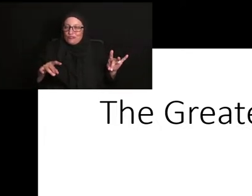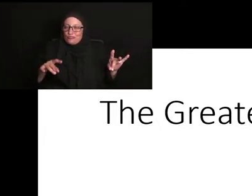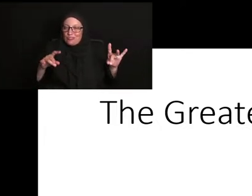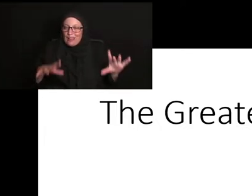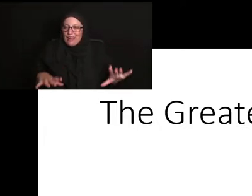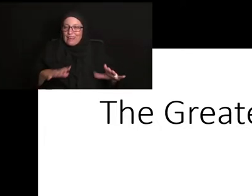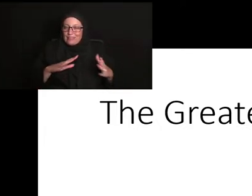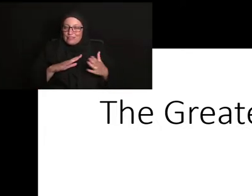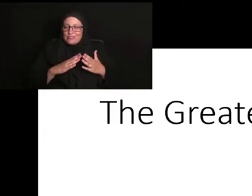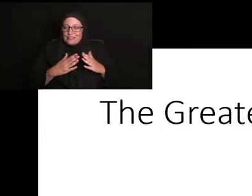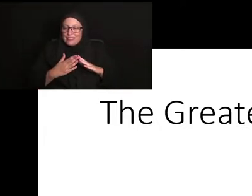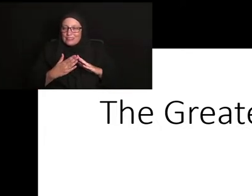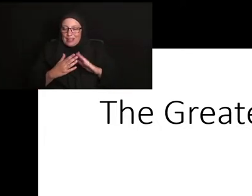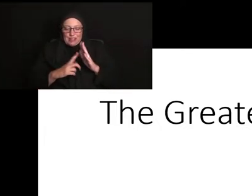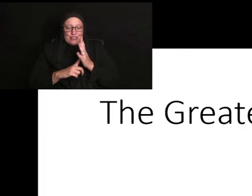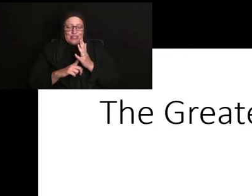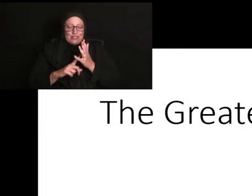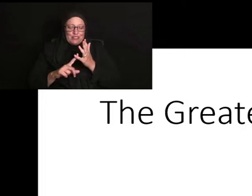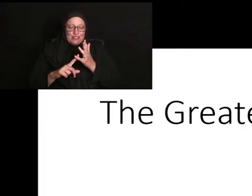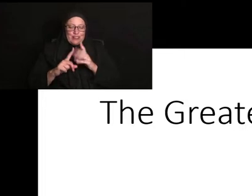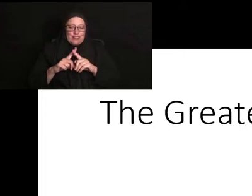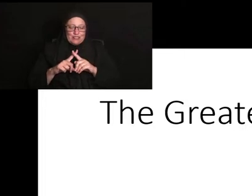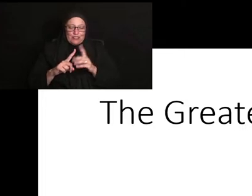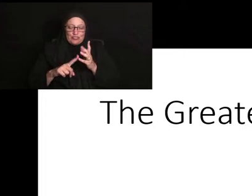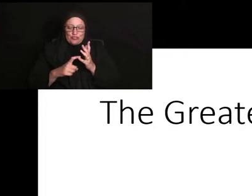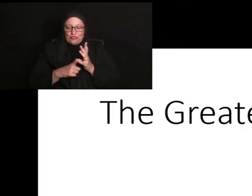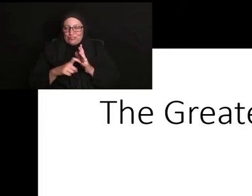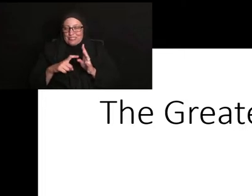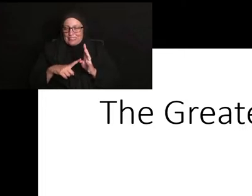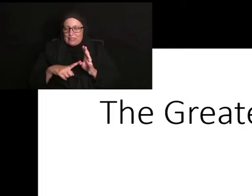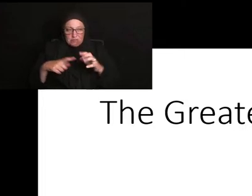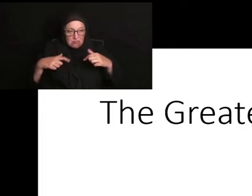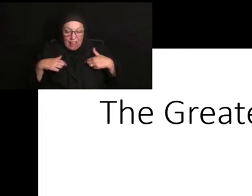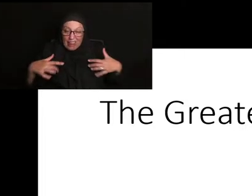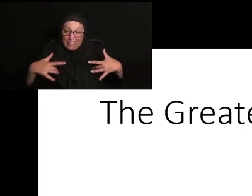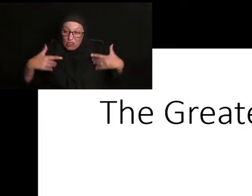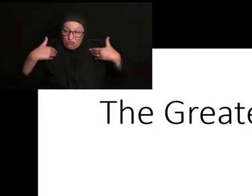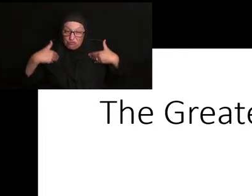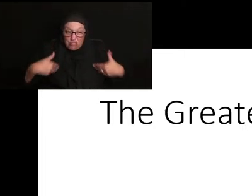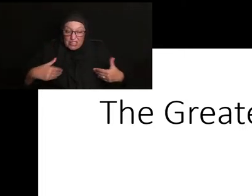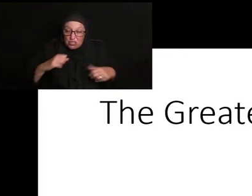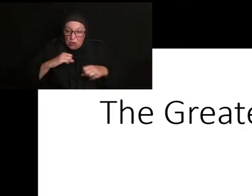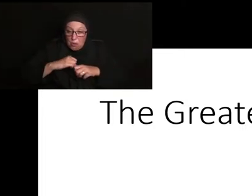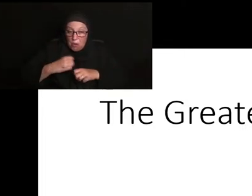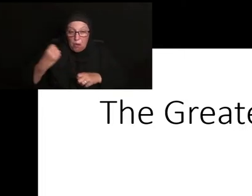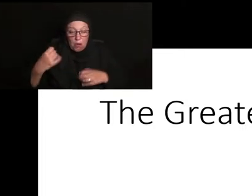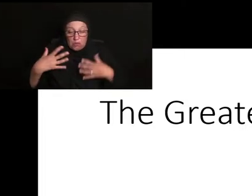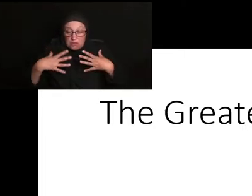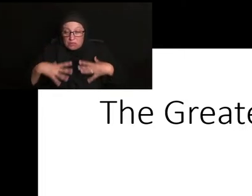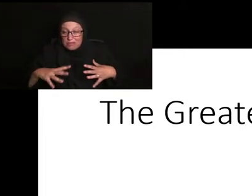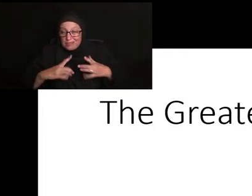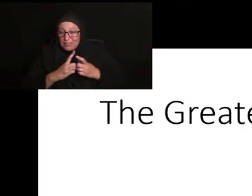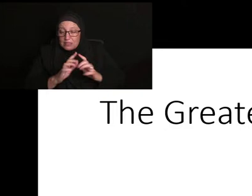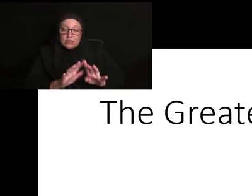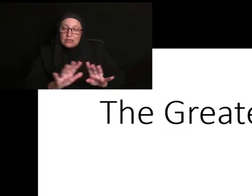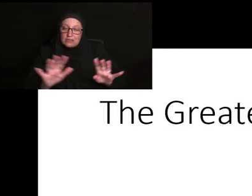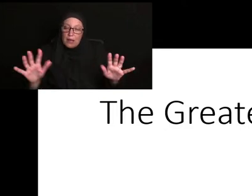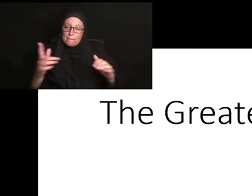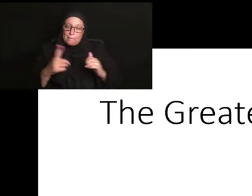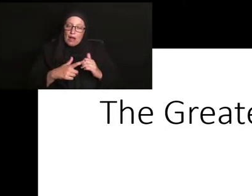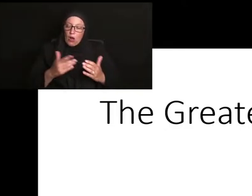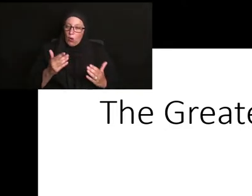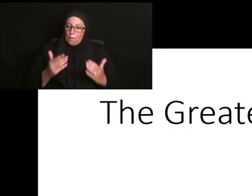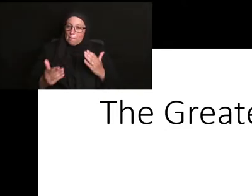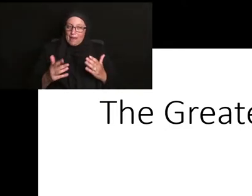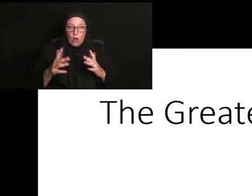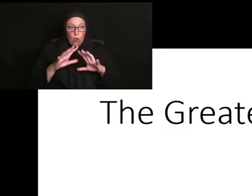bad term, at least for people like me. I'm not living in luxury. But I'm in a comfortable life compared to many